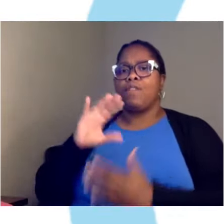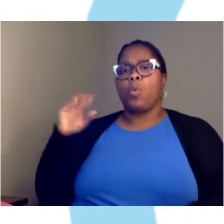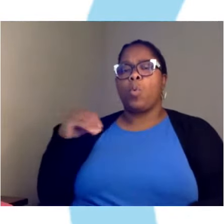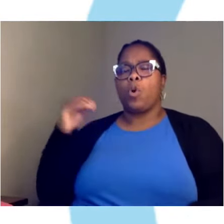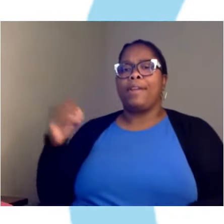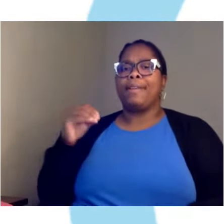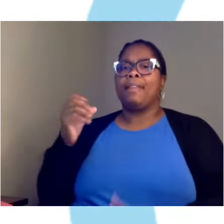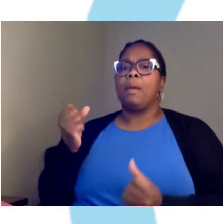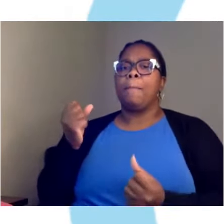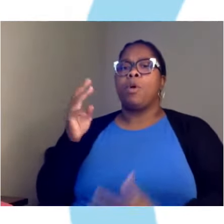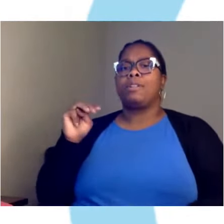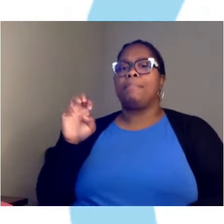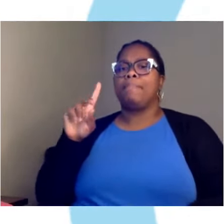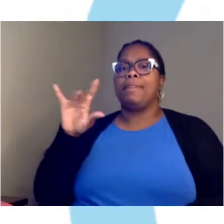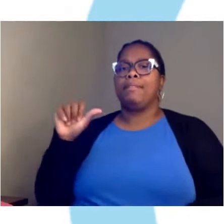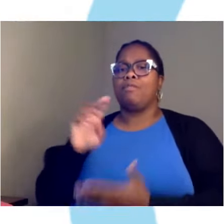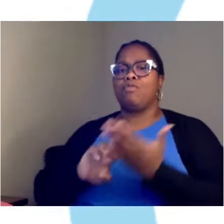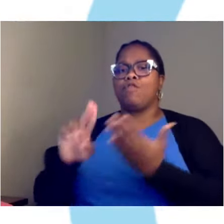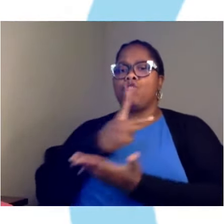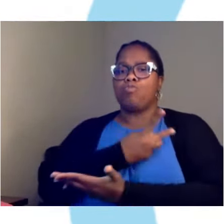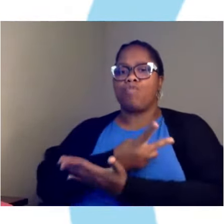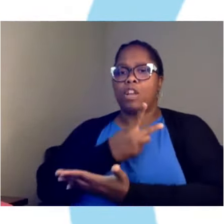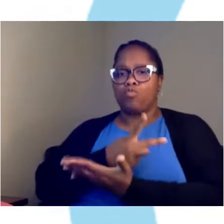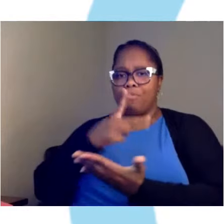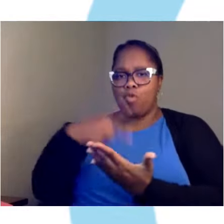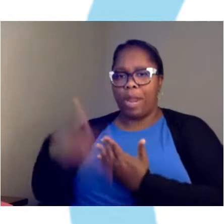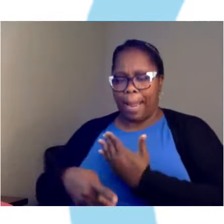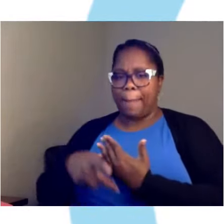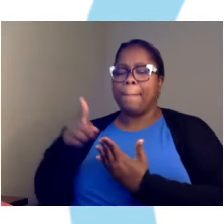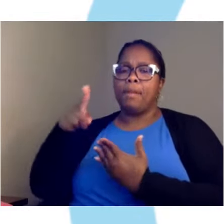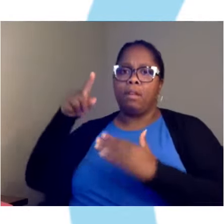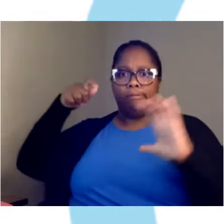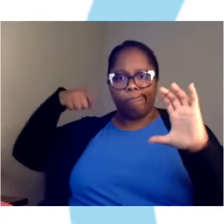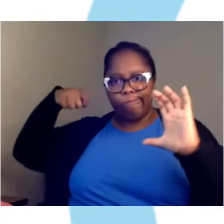Program. She's been shooting for the Oregonian since 2004.